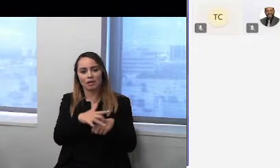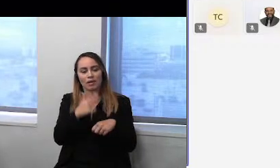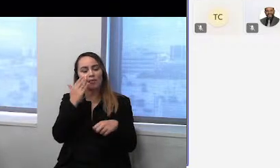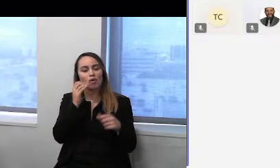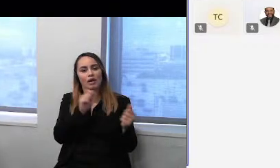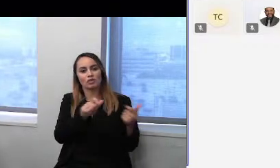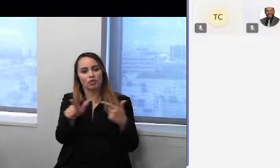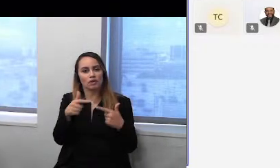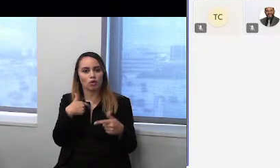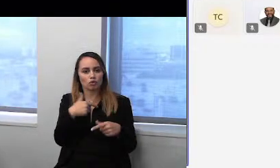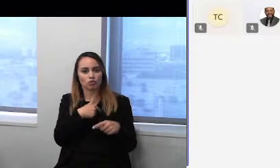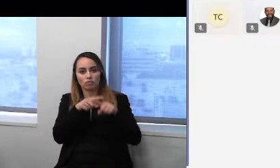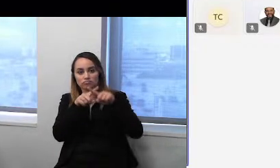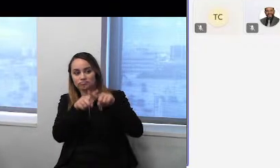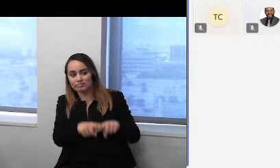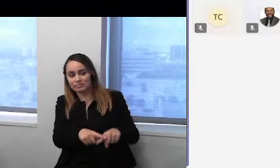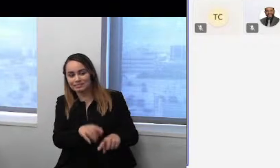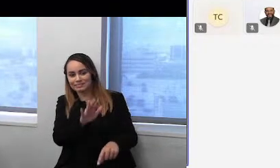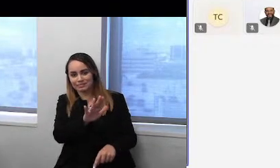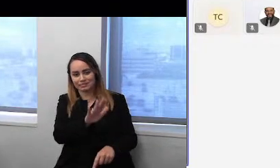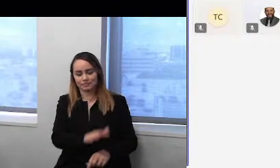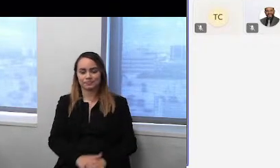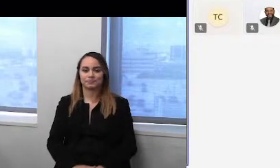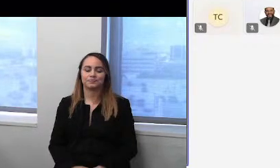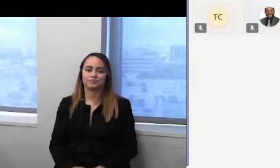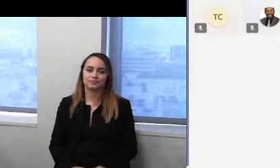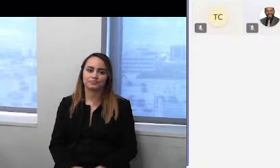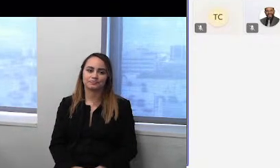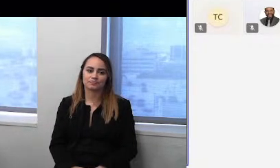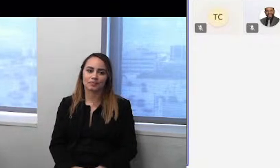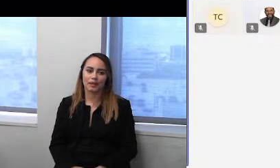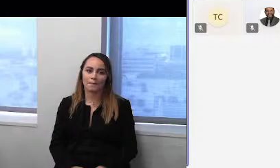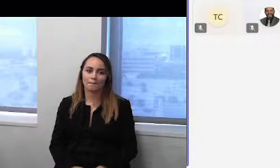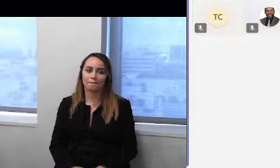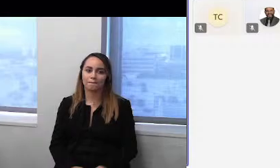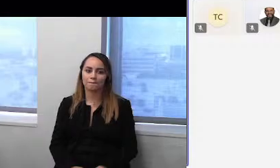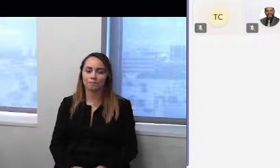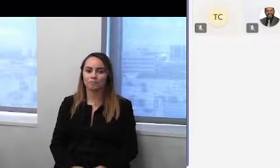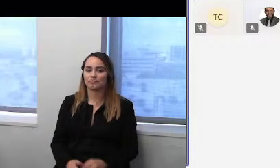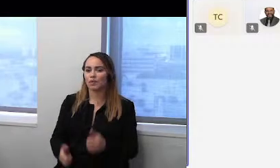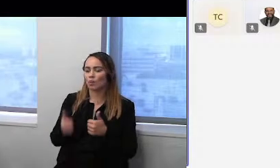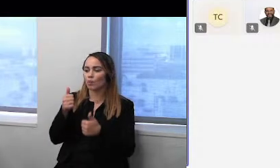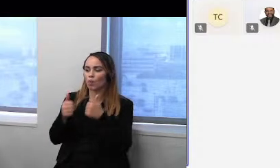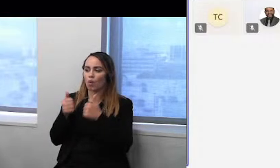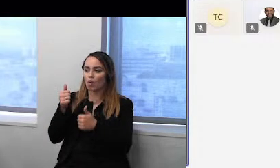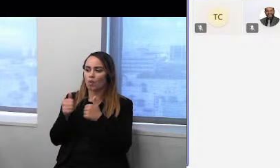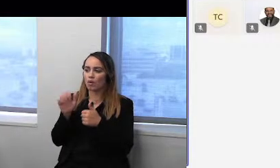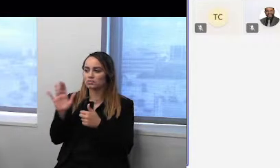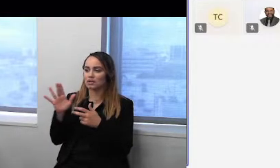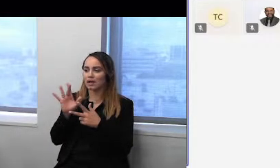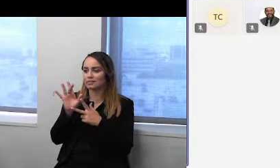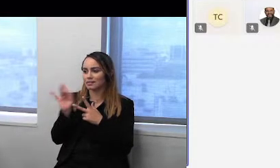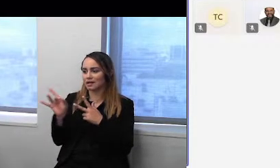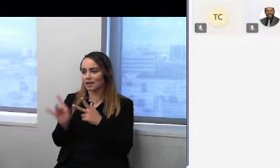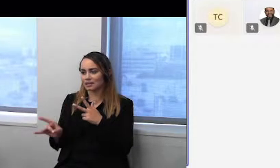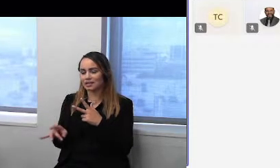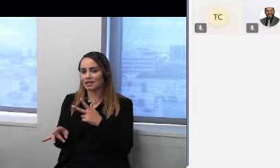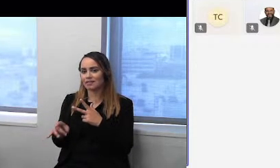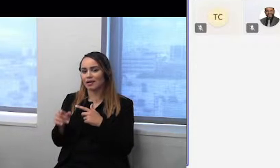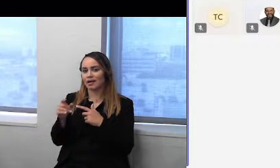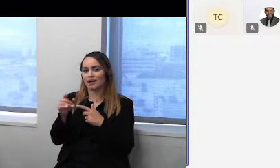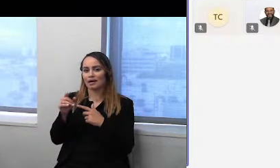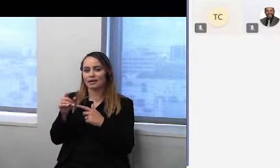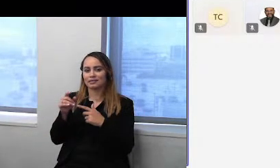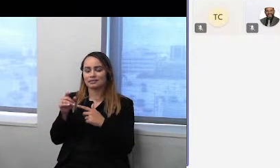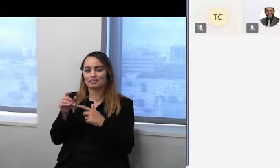What is the difference? What would an alternative to a breaker and a half configuration be, and what would the different ballpark difference in